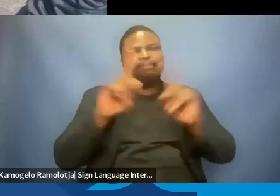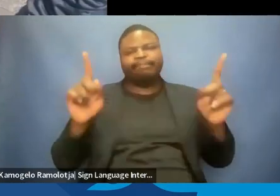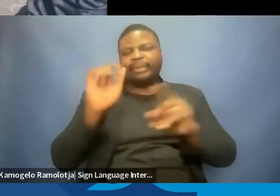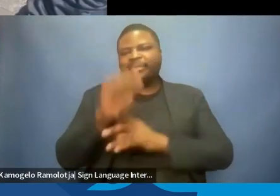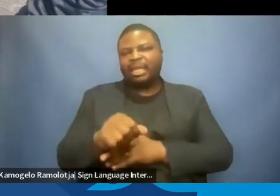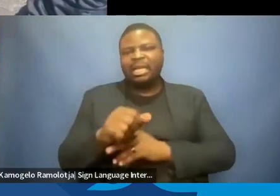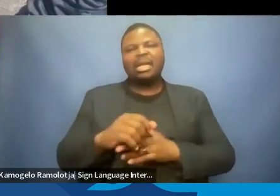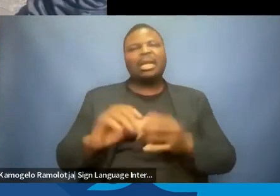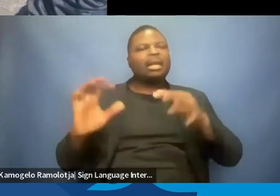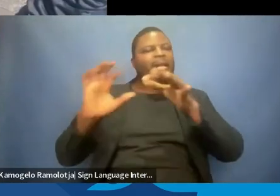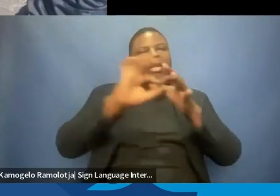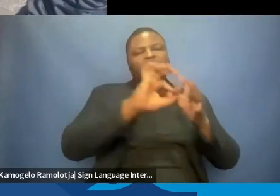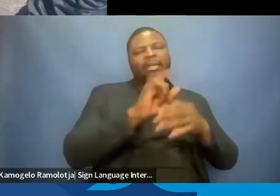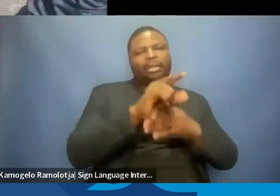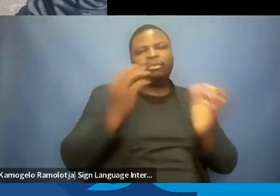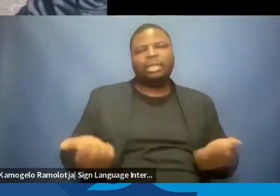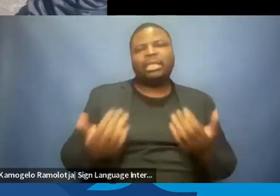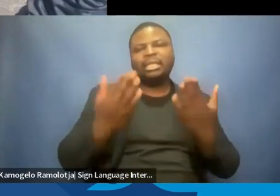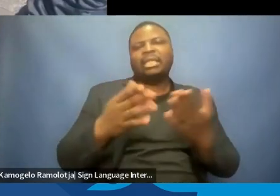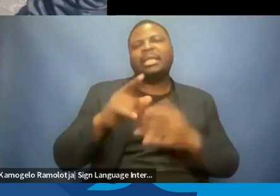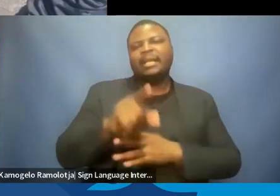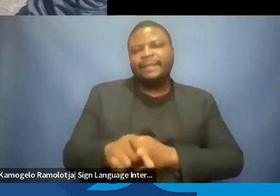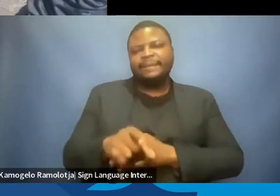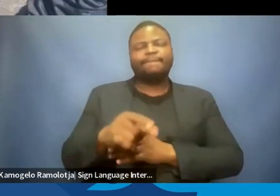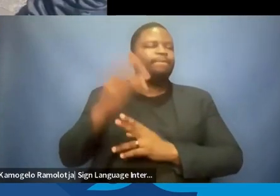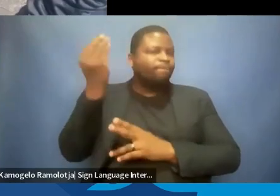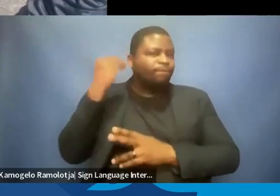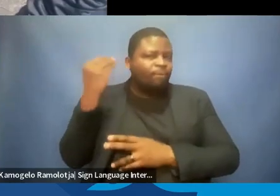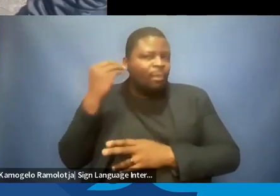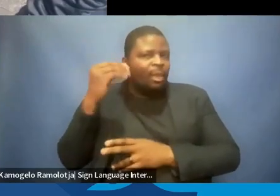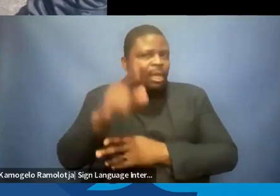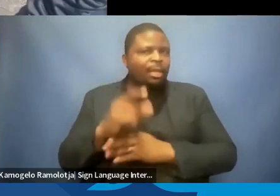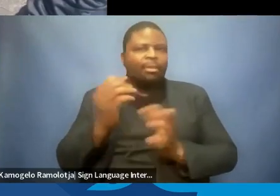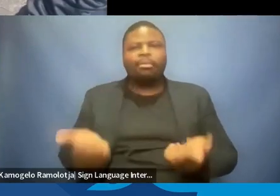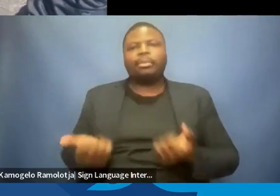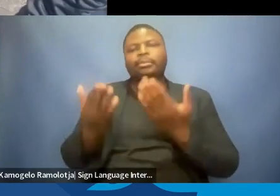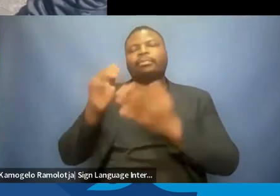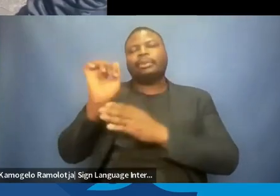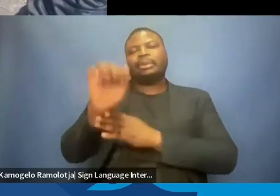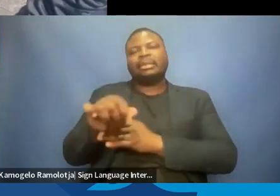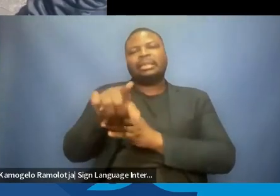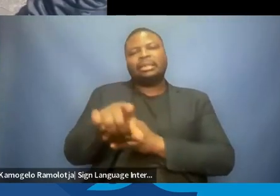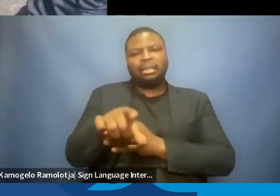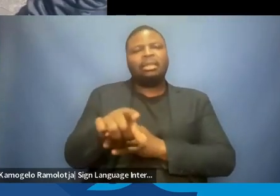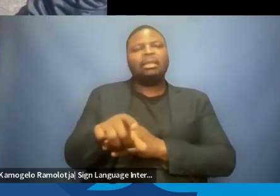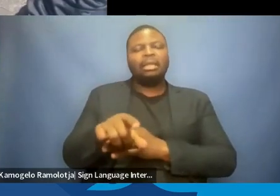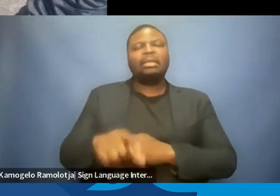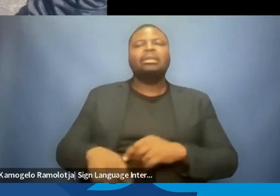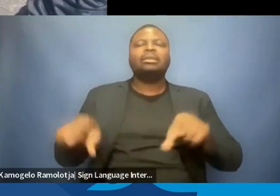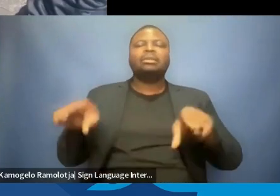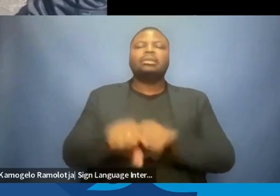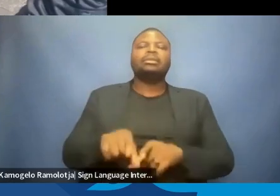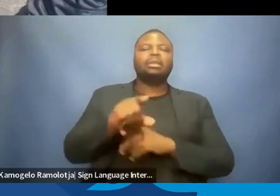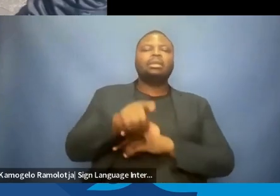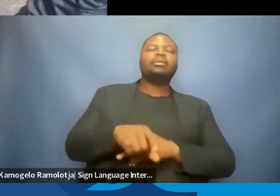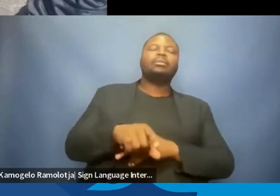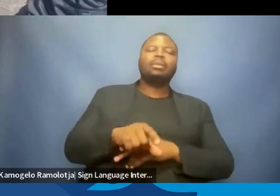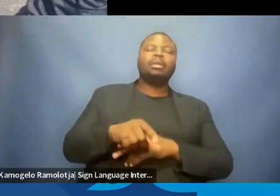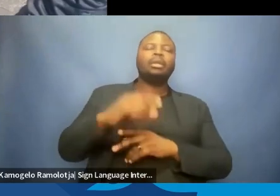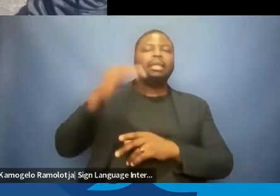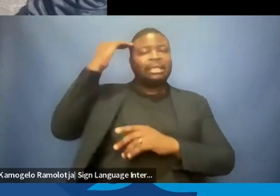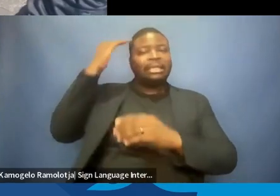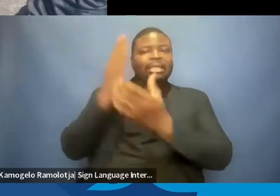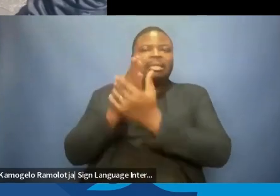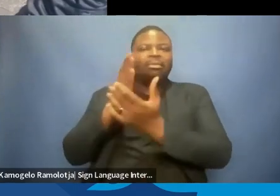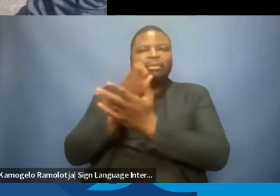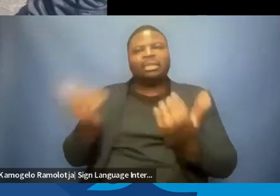screening for infectious diseases, as well as mental health services, needle and syringe information sharing, linkaging to